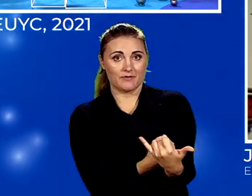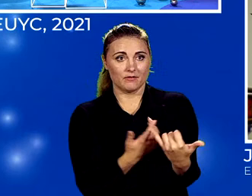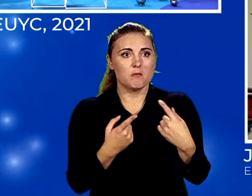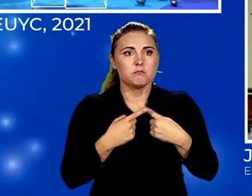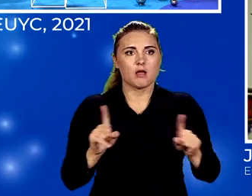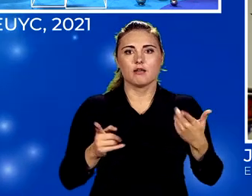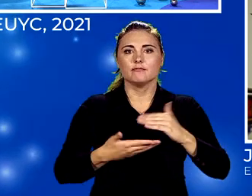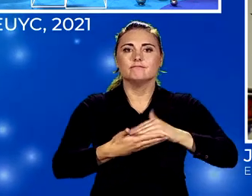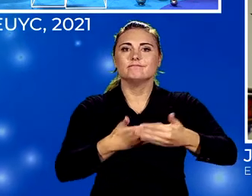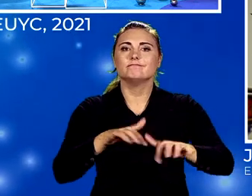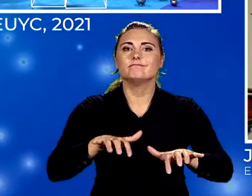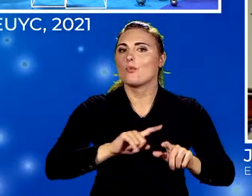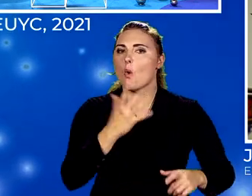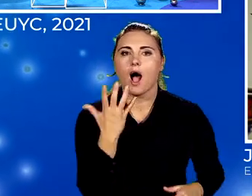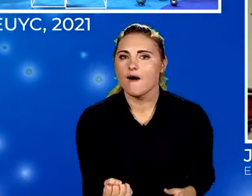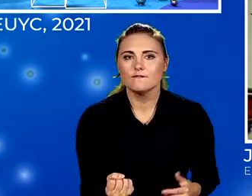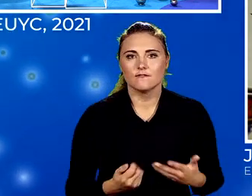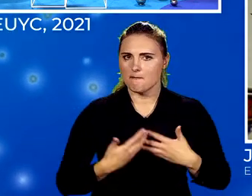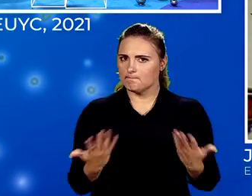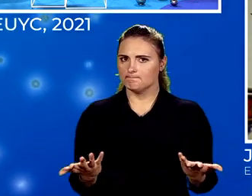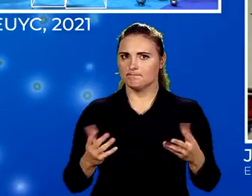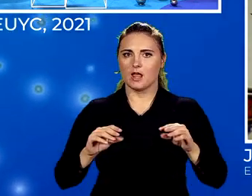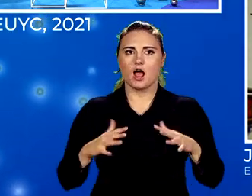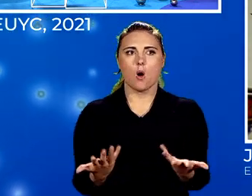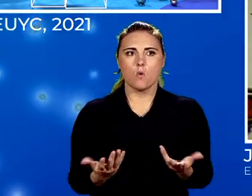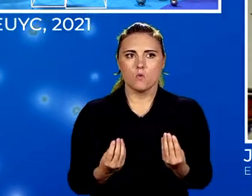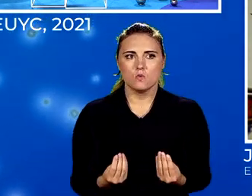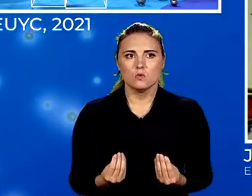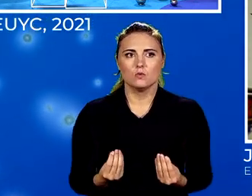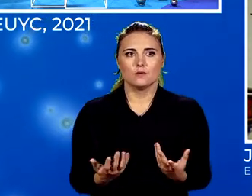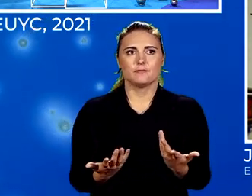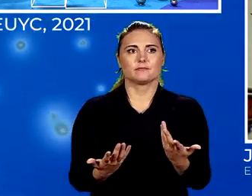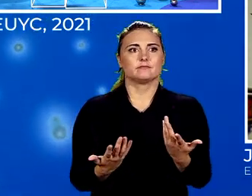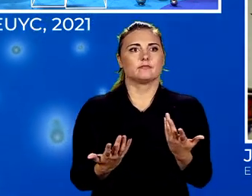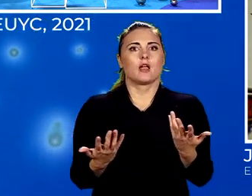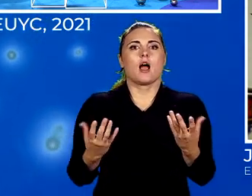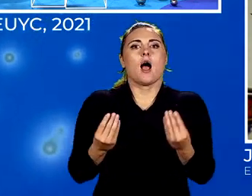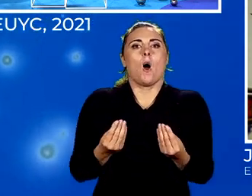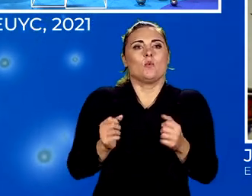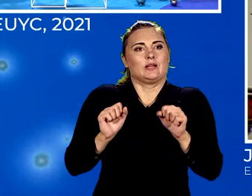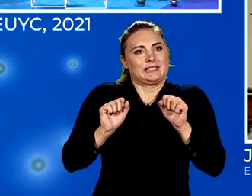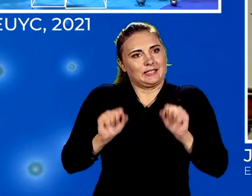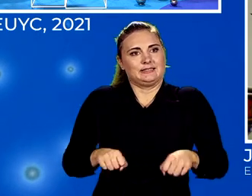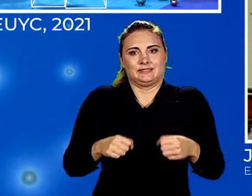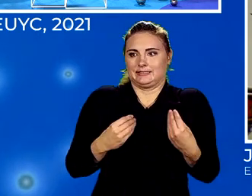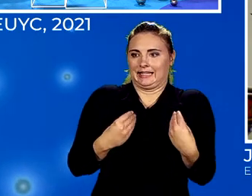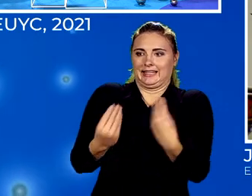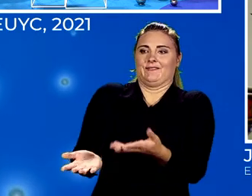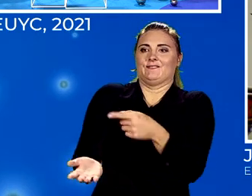allow us to actually participate fully in these meetings? Have you heard of some practices?